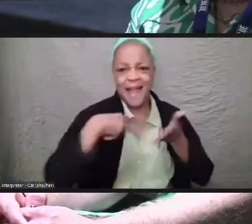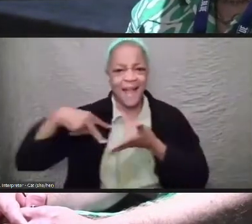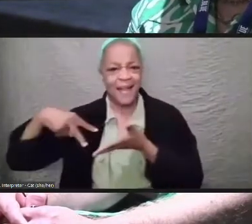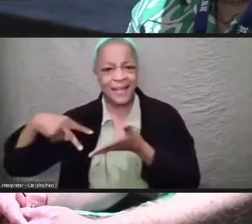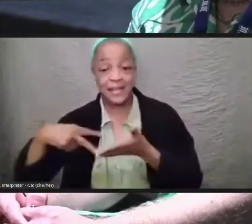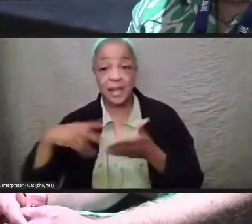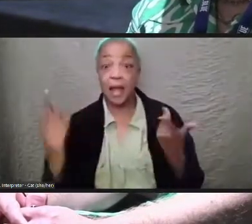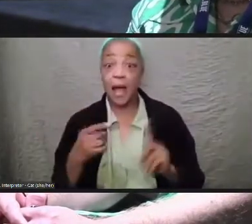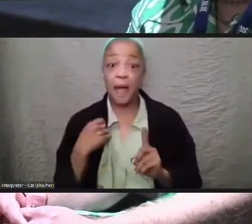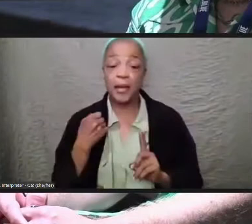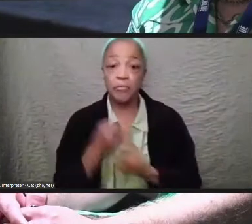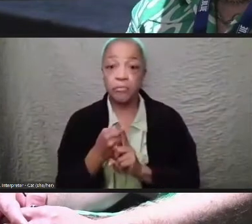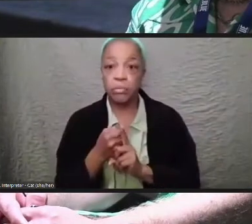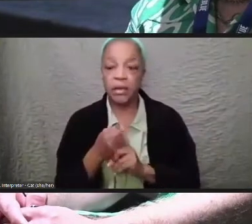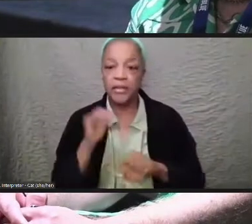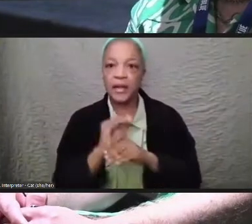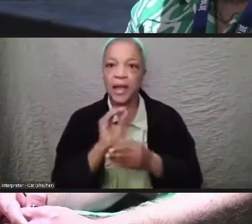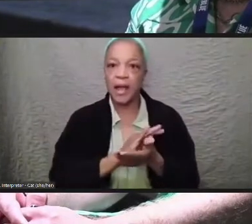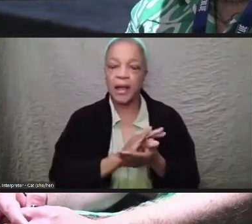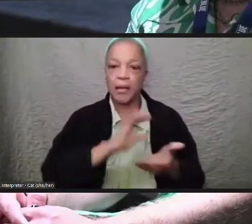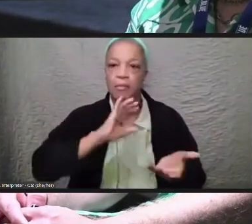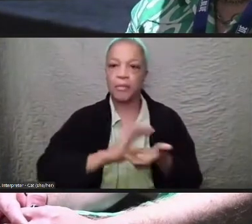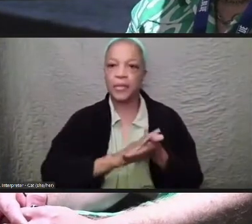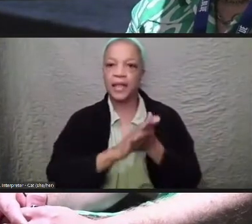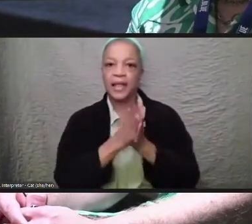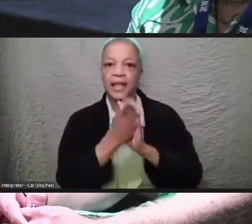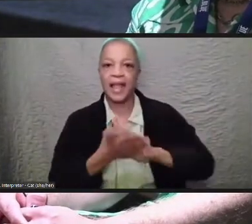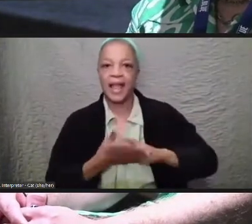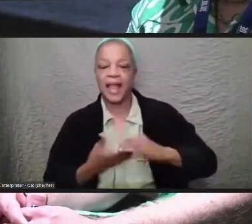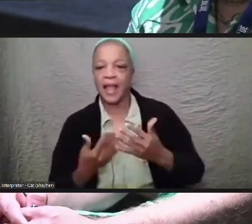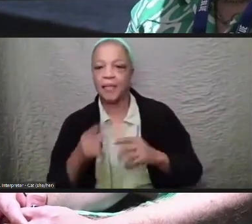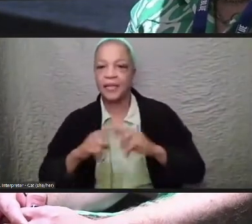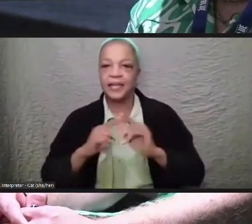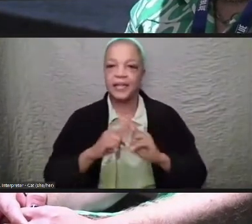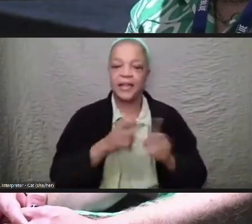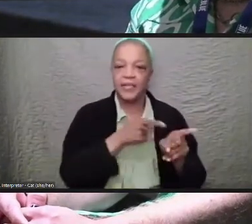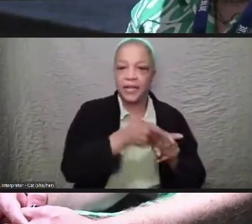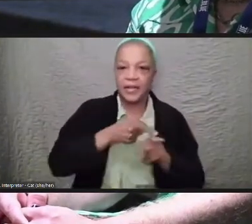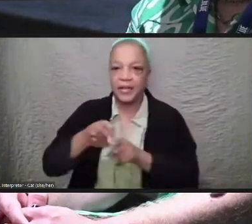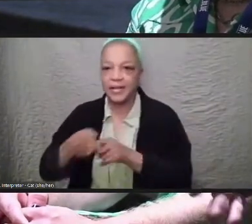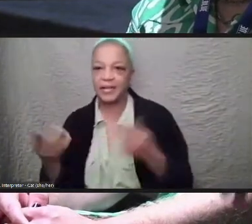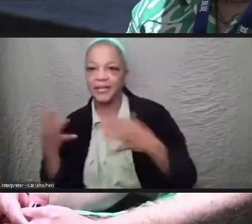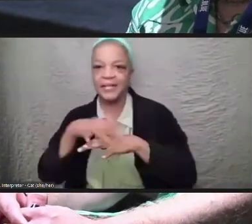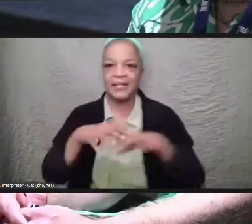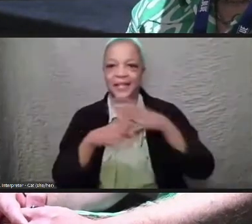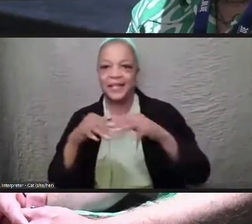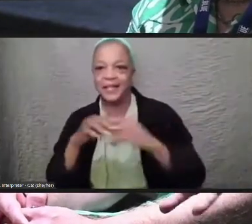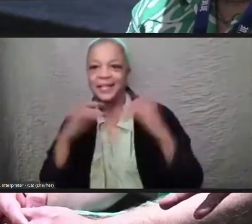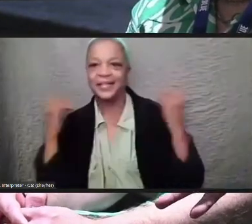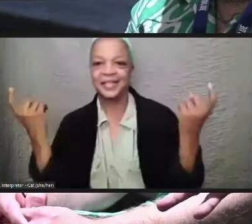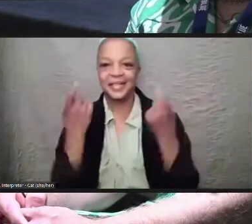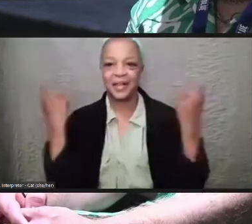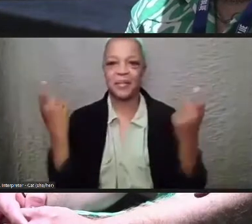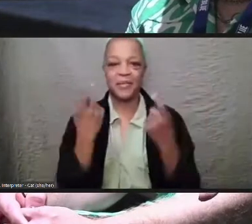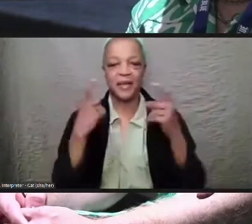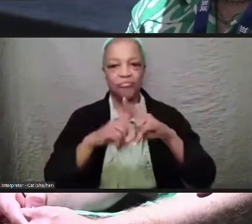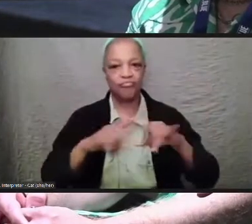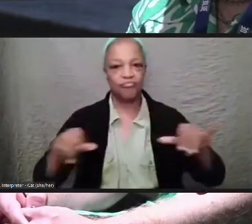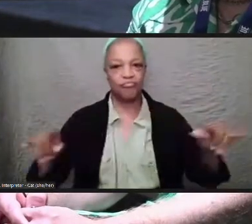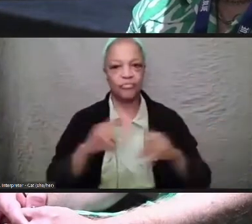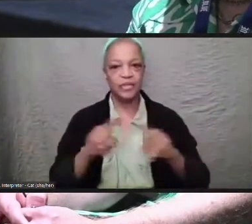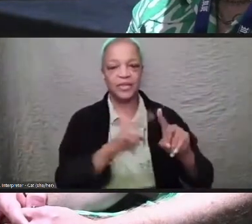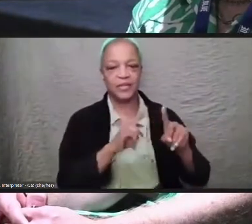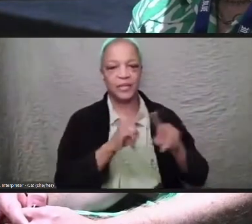suddenly the evening became this interdisciplinary celebration of the various ways in